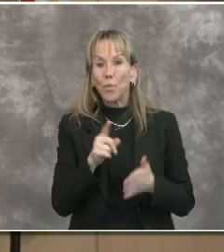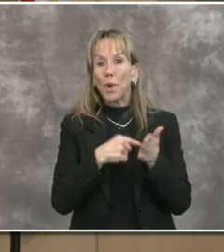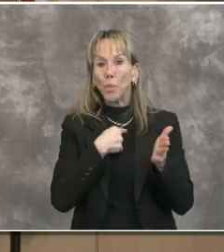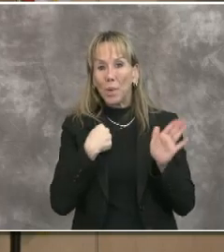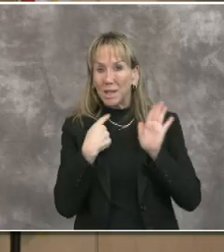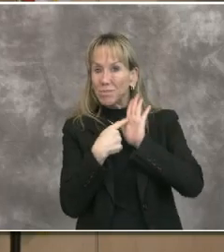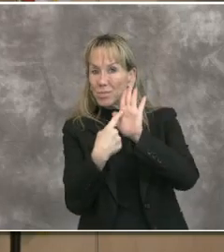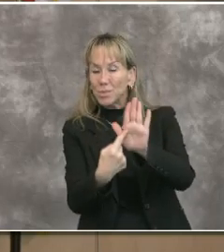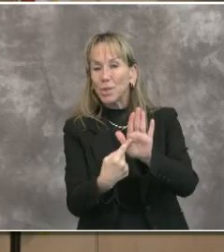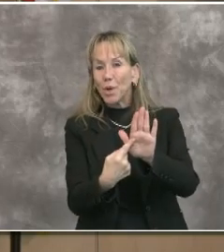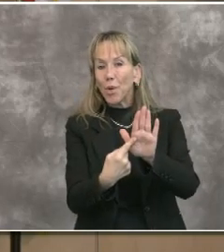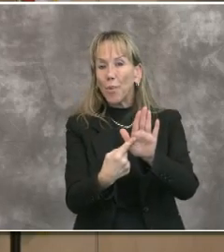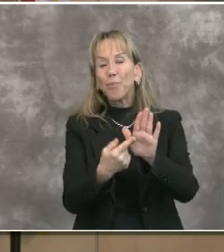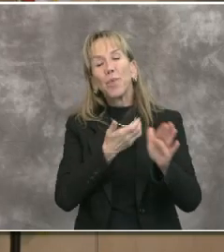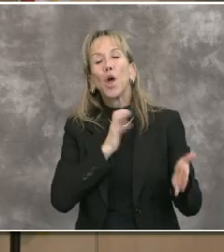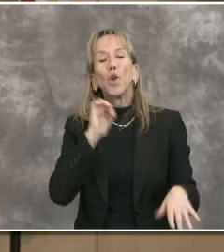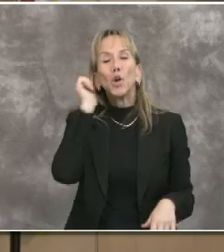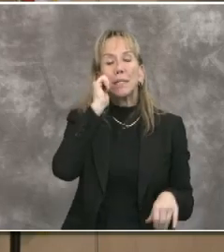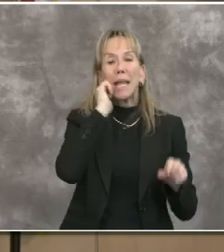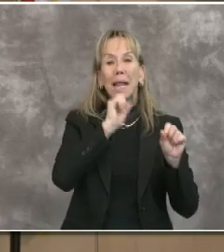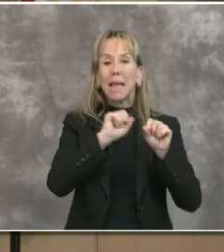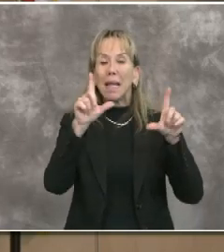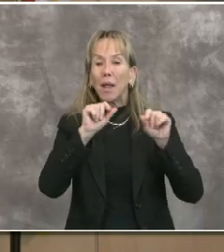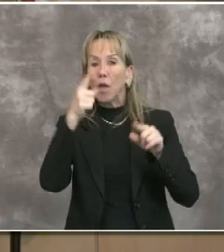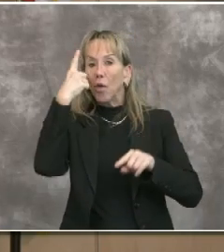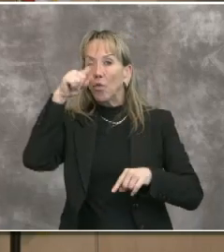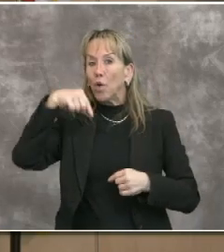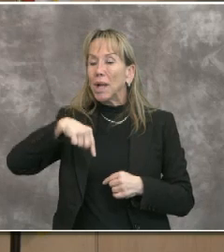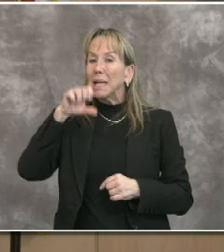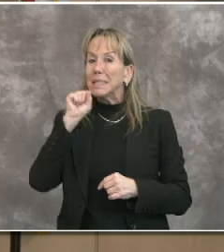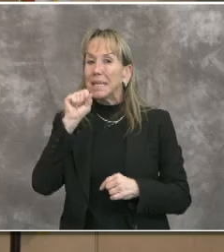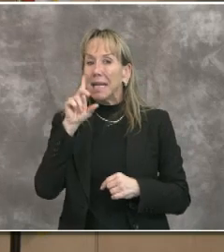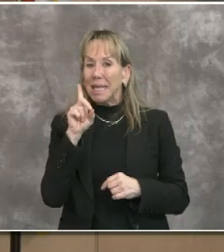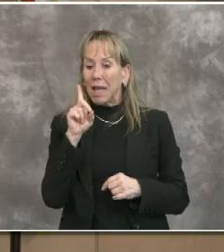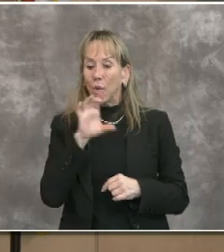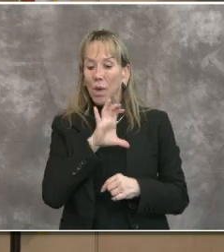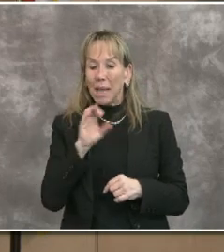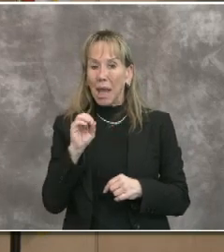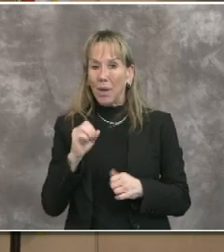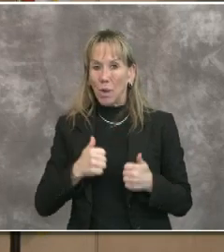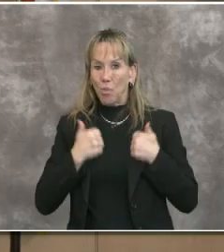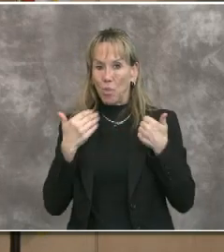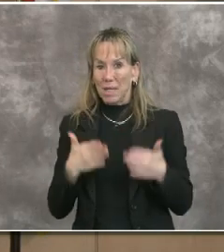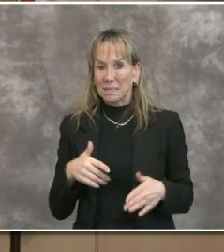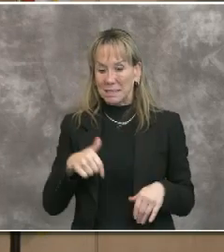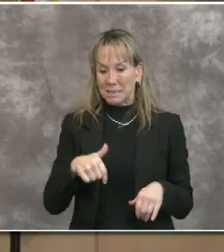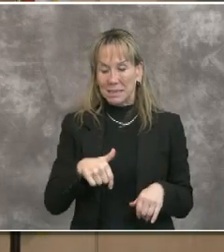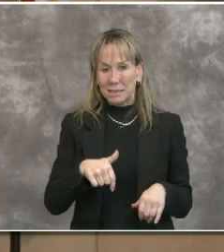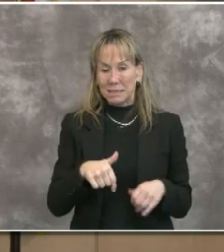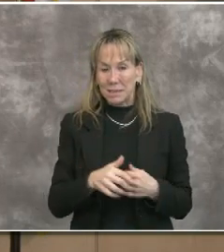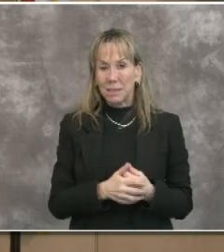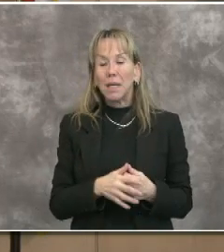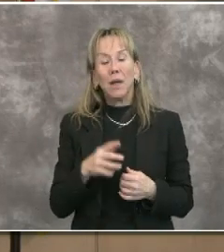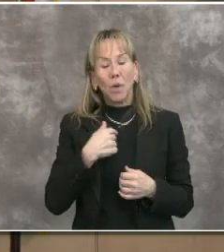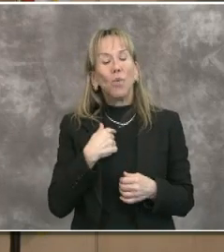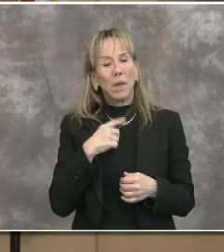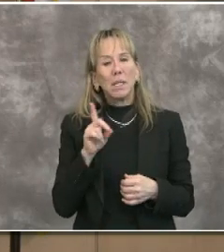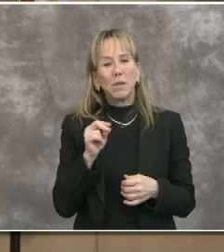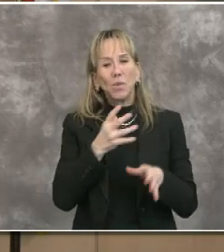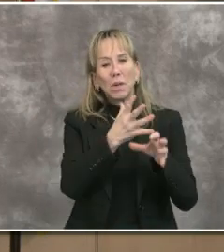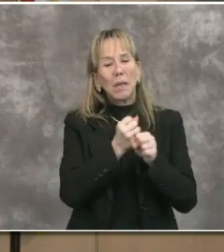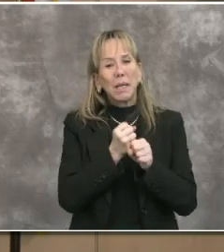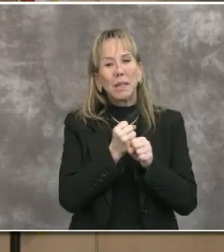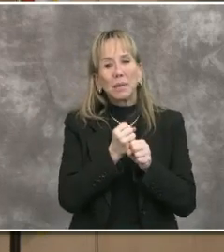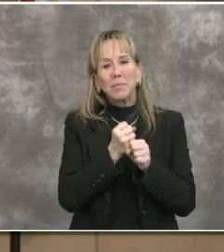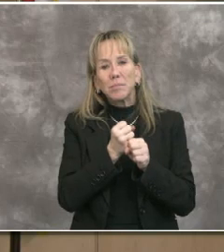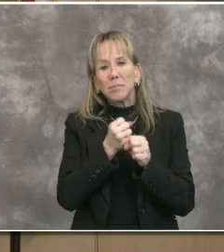show on our daily updates are for San Diego County residents. And we do also get reports on